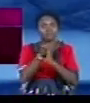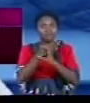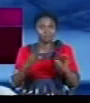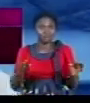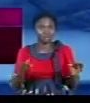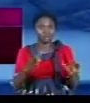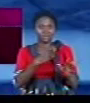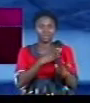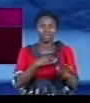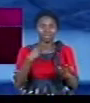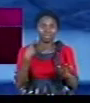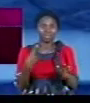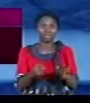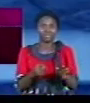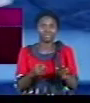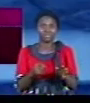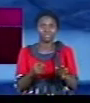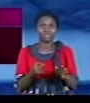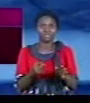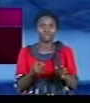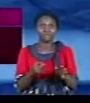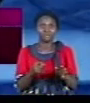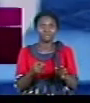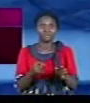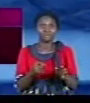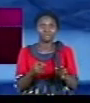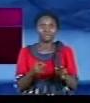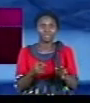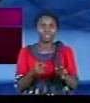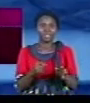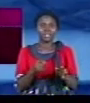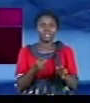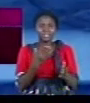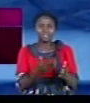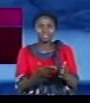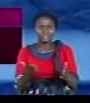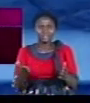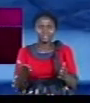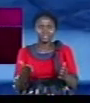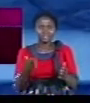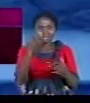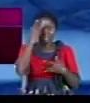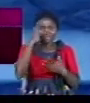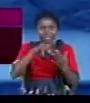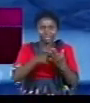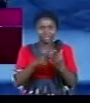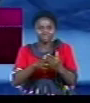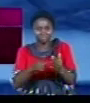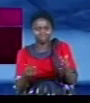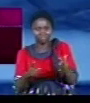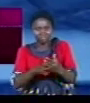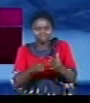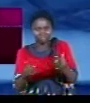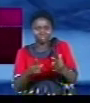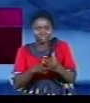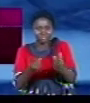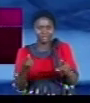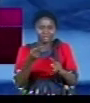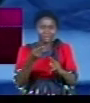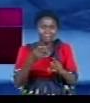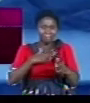first point, things just started leaving my body. Like a strange forces from the liver, the kidneys,